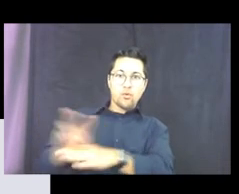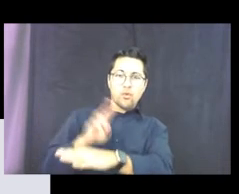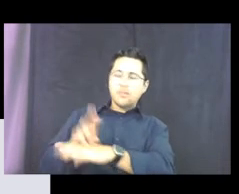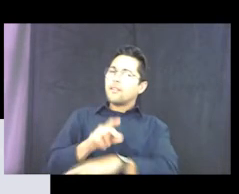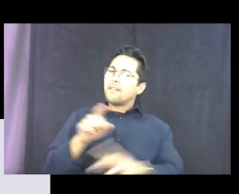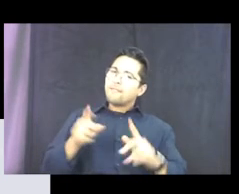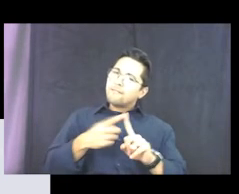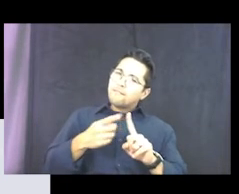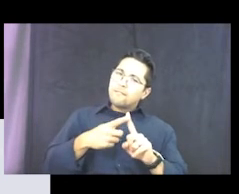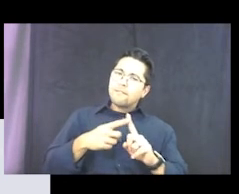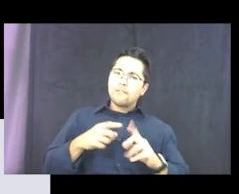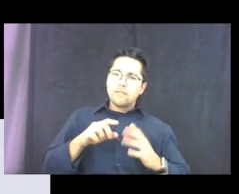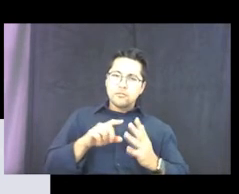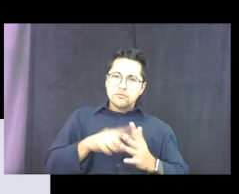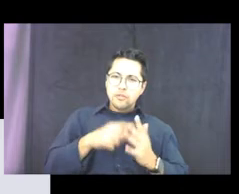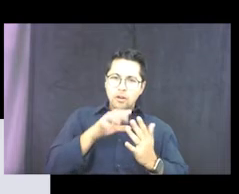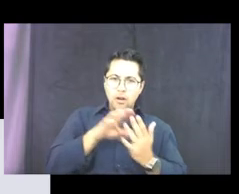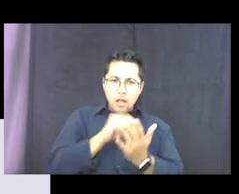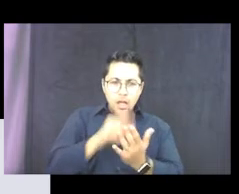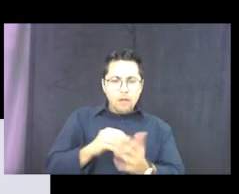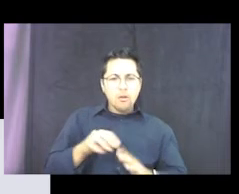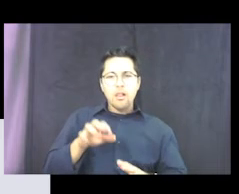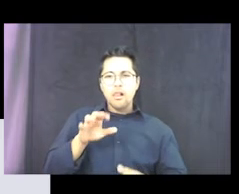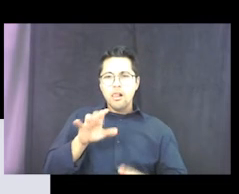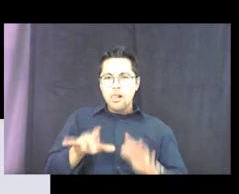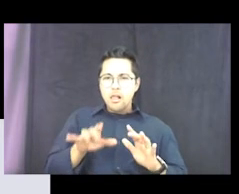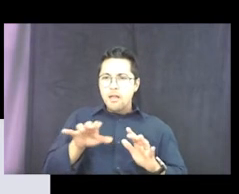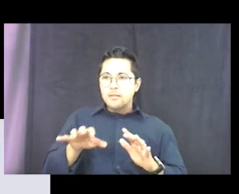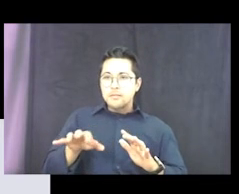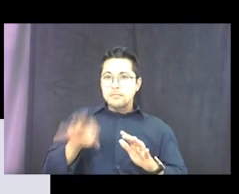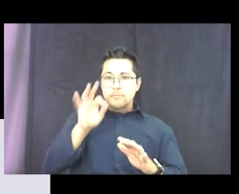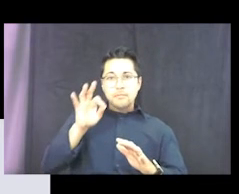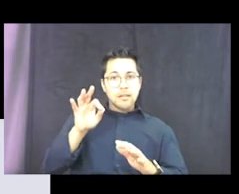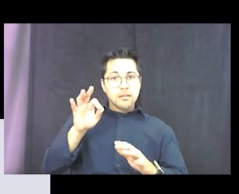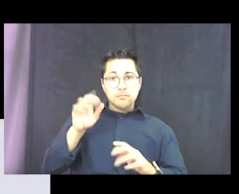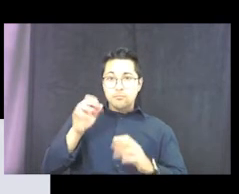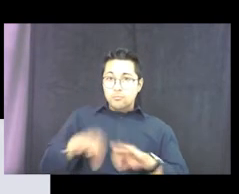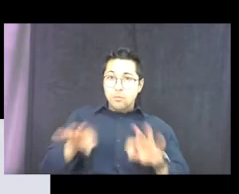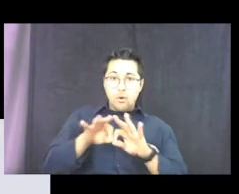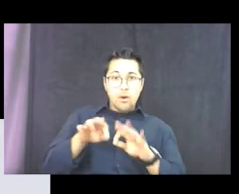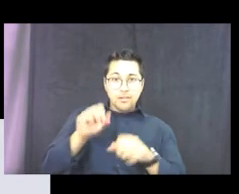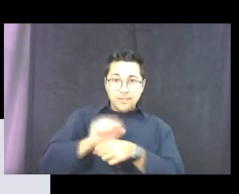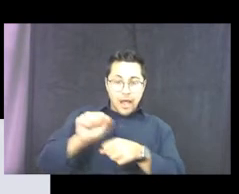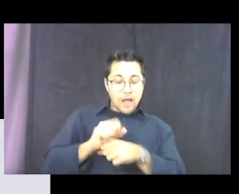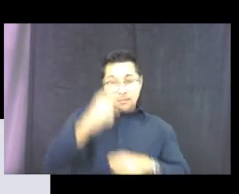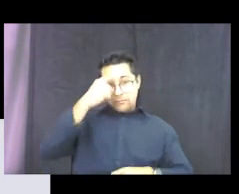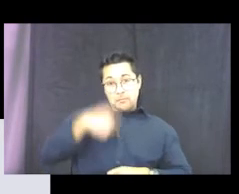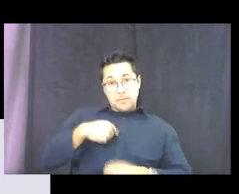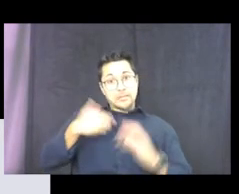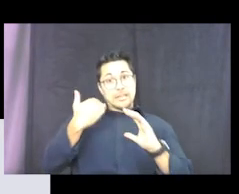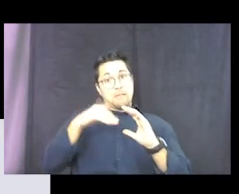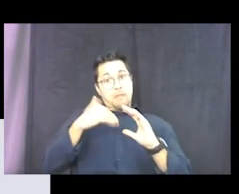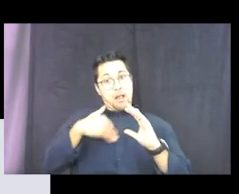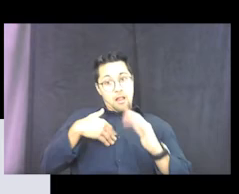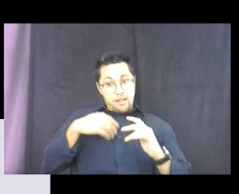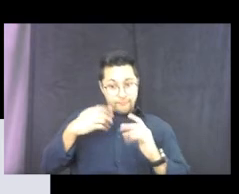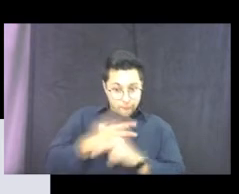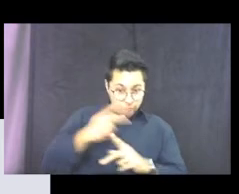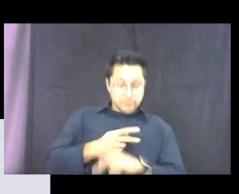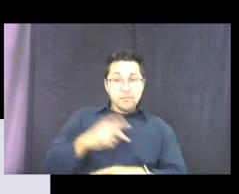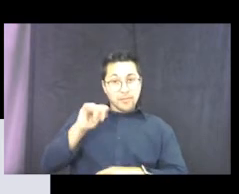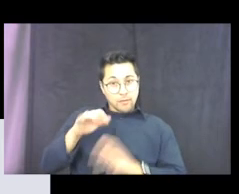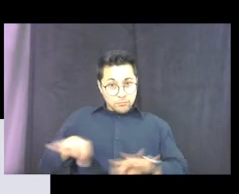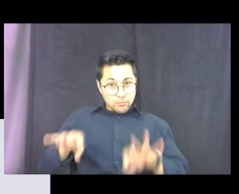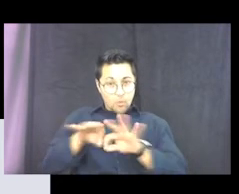to learn when you picked some important tasks that you had to do. For me, it was learning email. It was important and it was